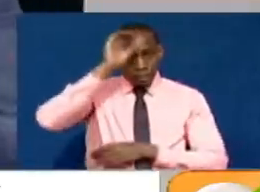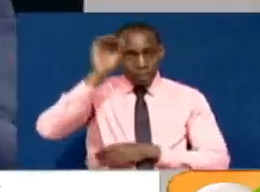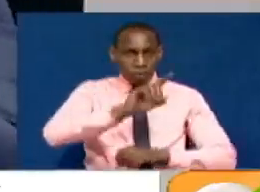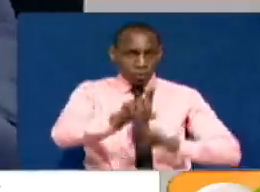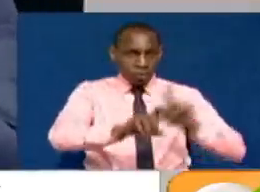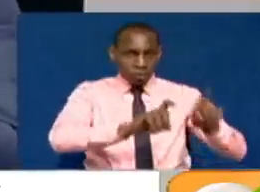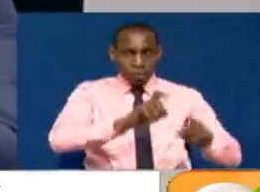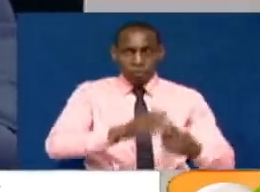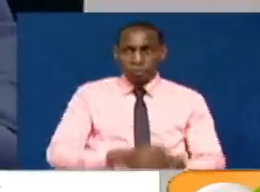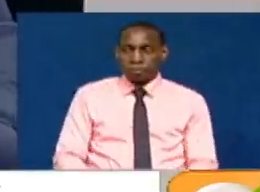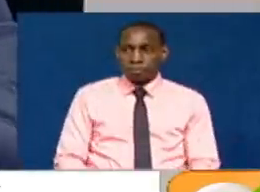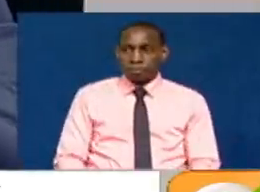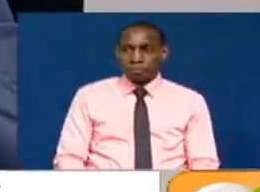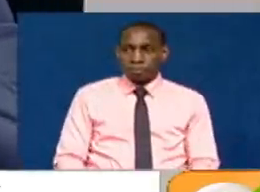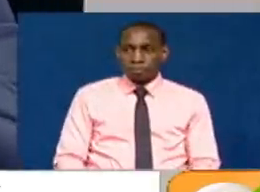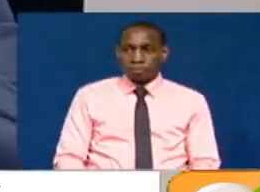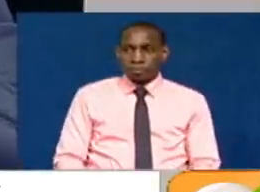a public opinion poll.